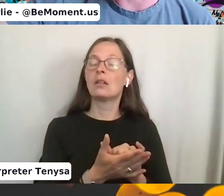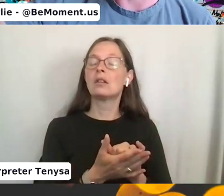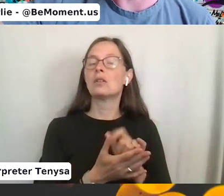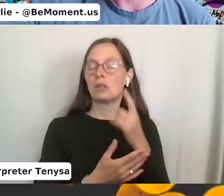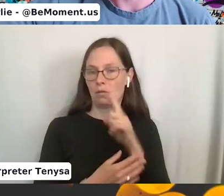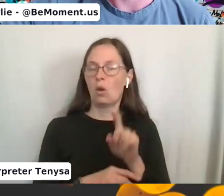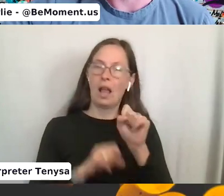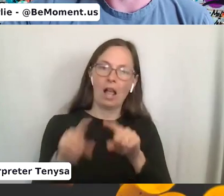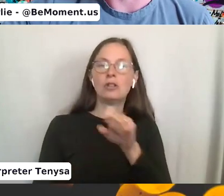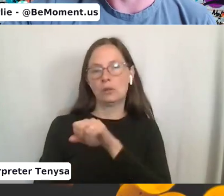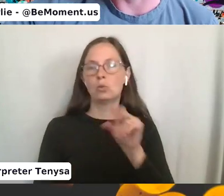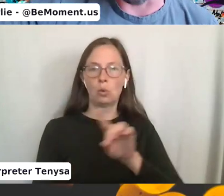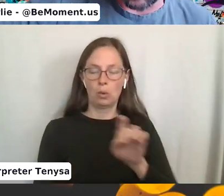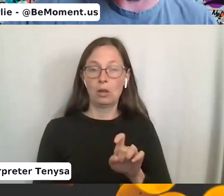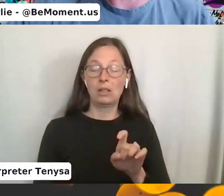harassed and